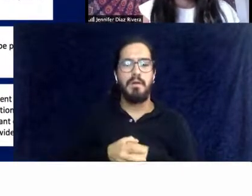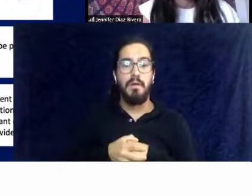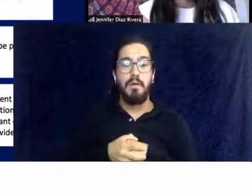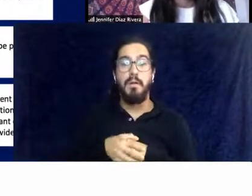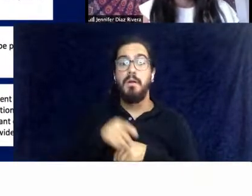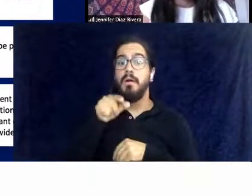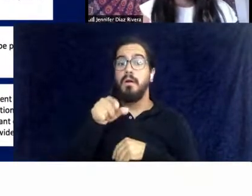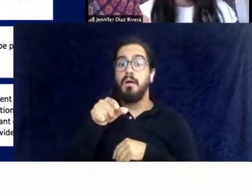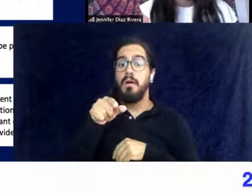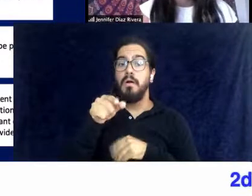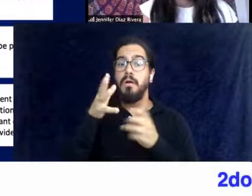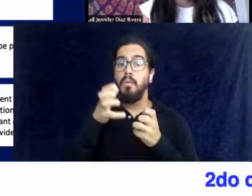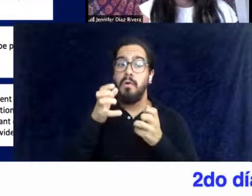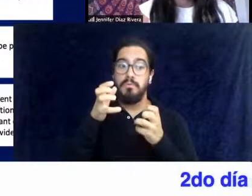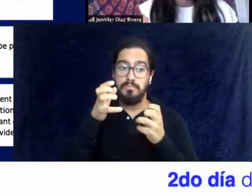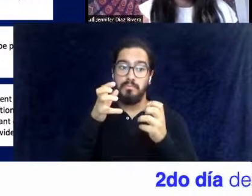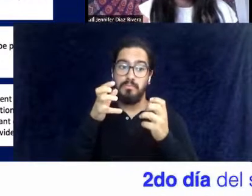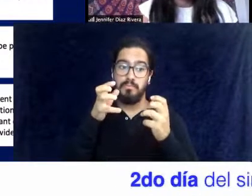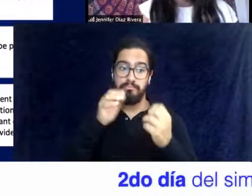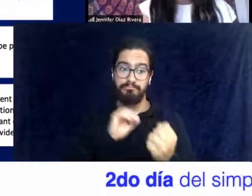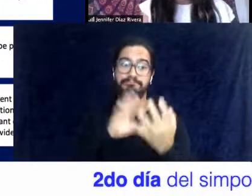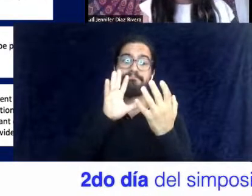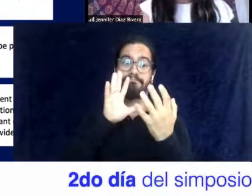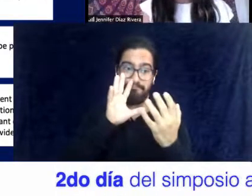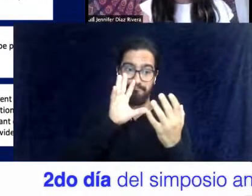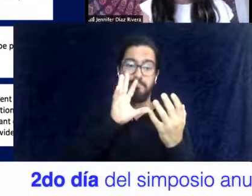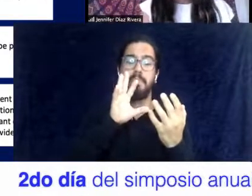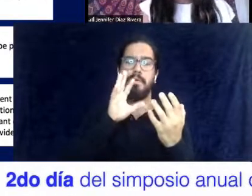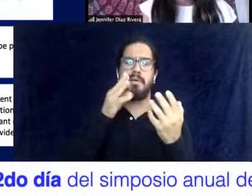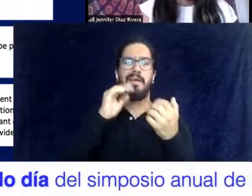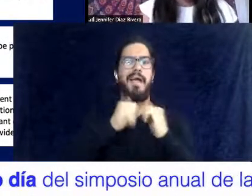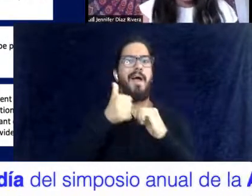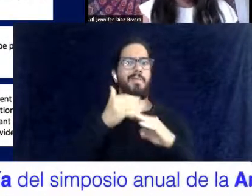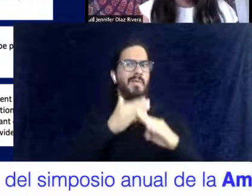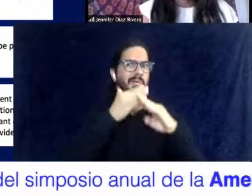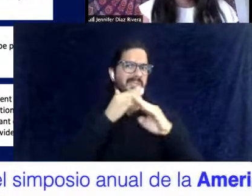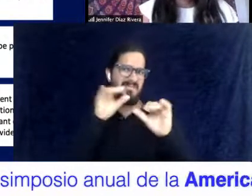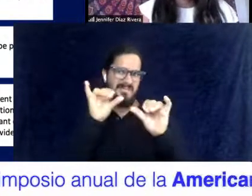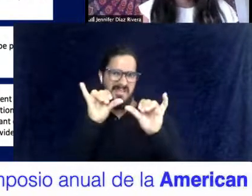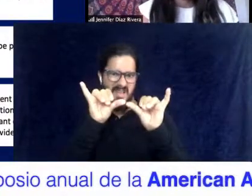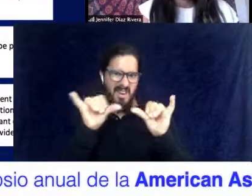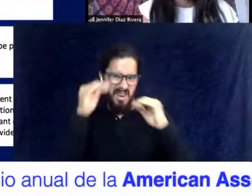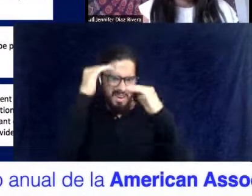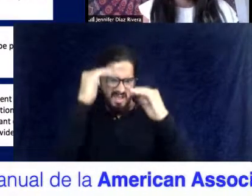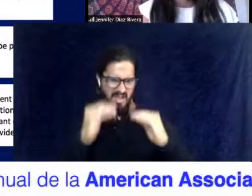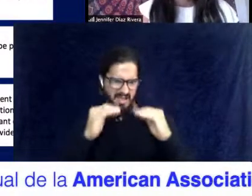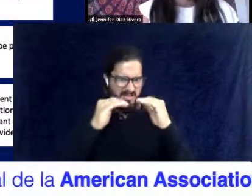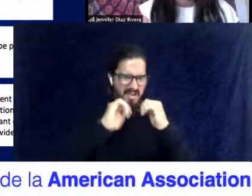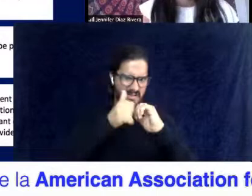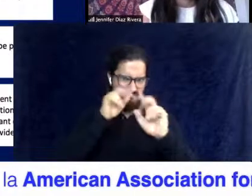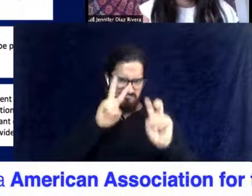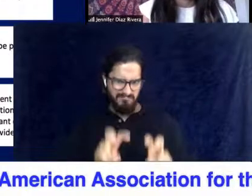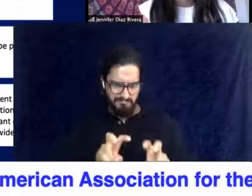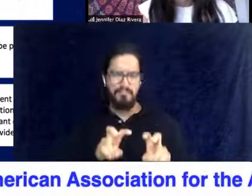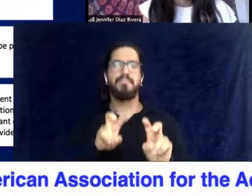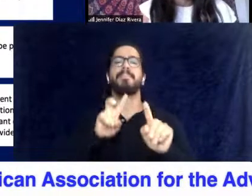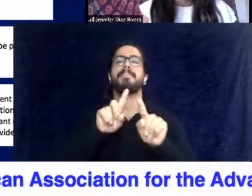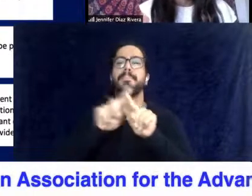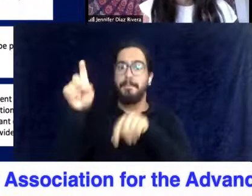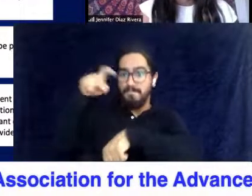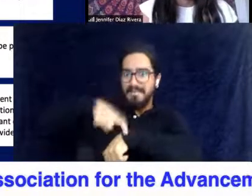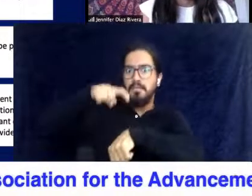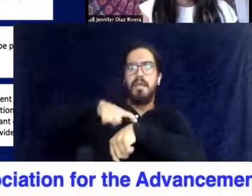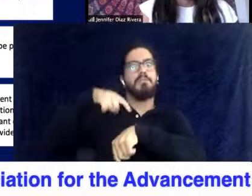to overcome and avoid the development of resistance. Nevertheless, the search for drug combinations can be time-consuming,